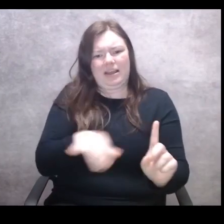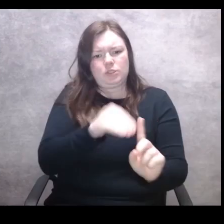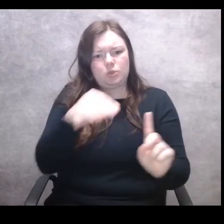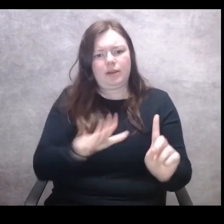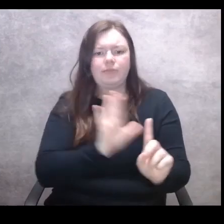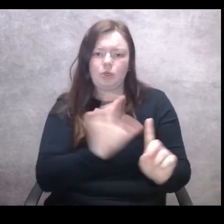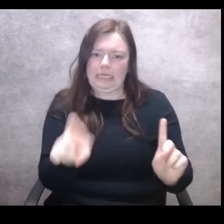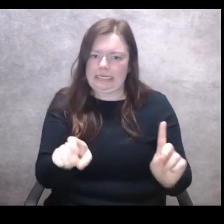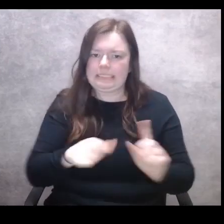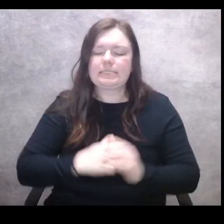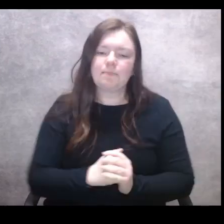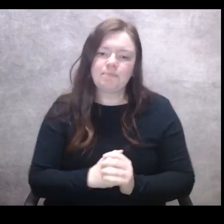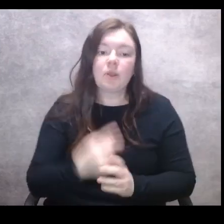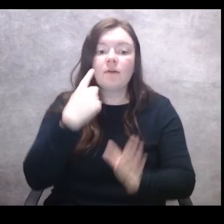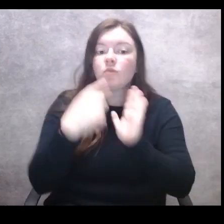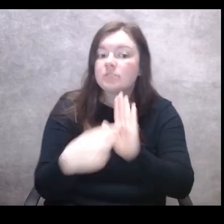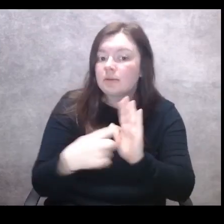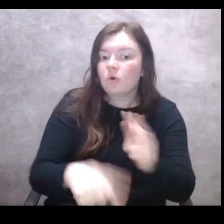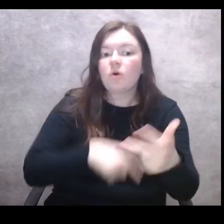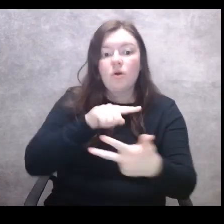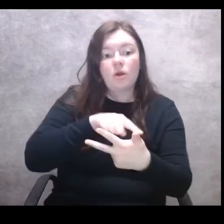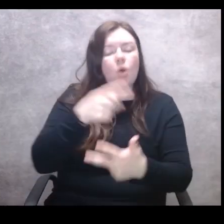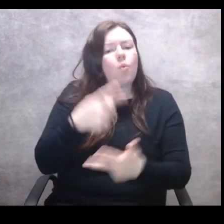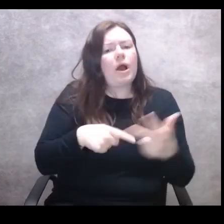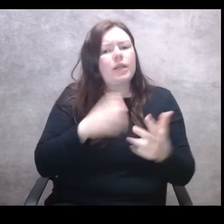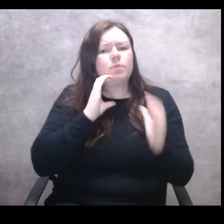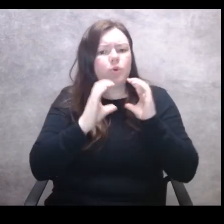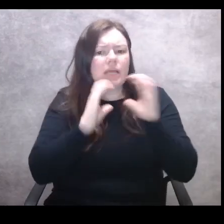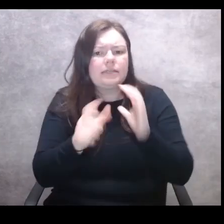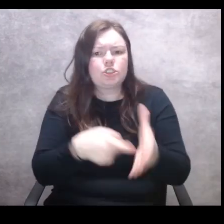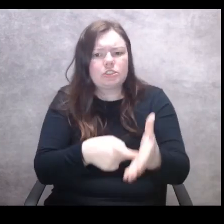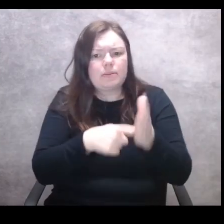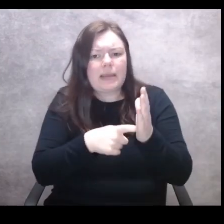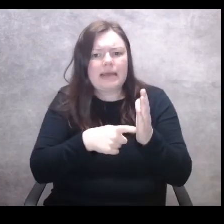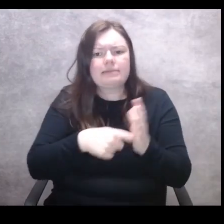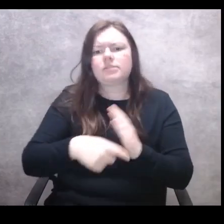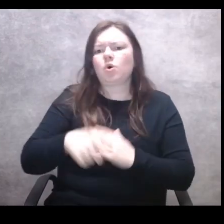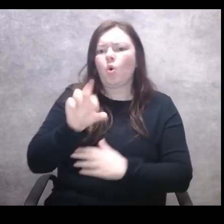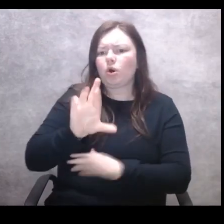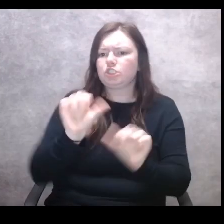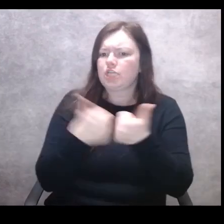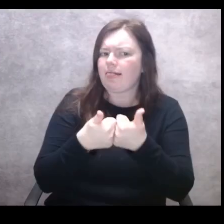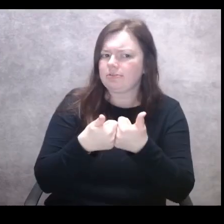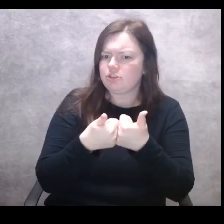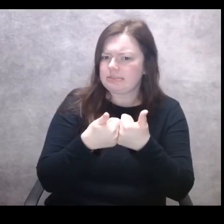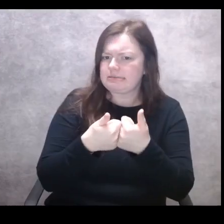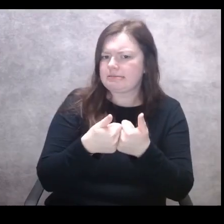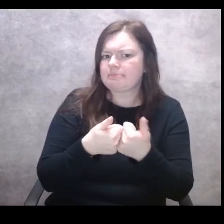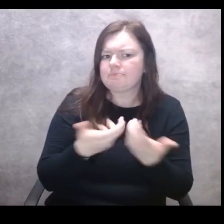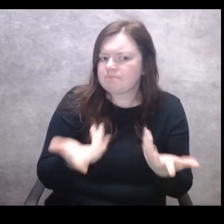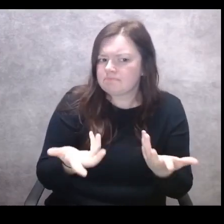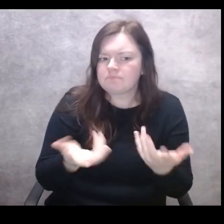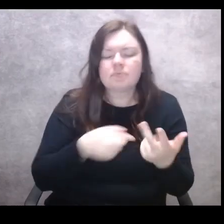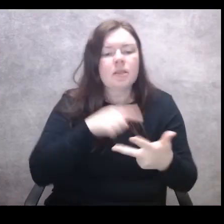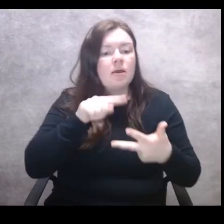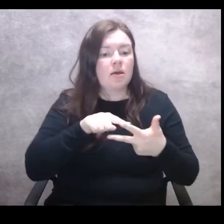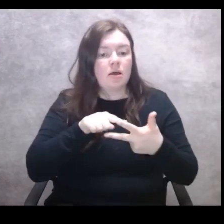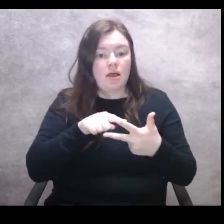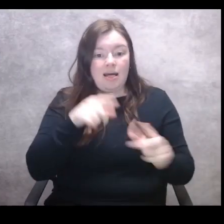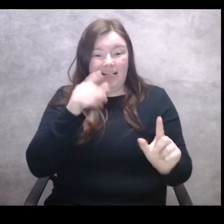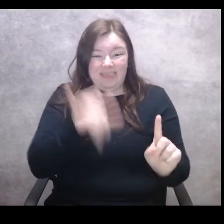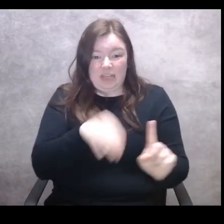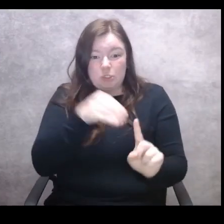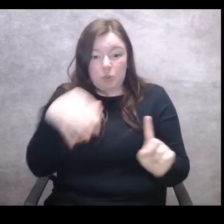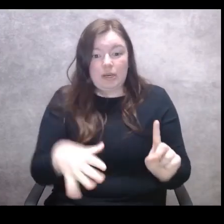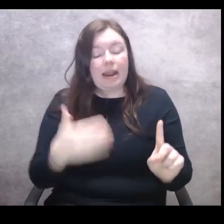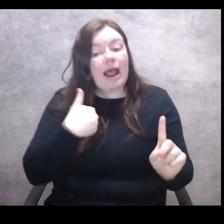needs. For instance, what communicative demands and challenges does the student have?